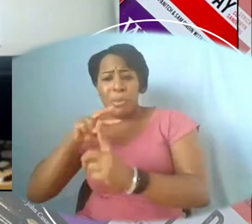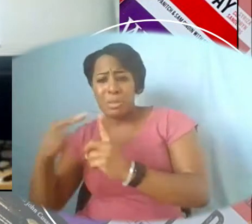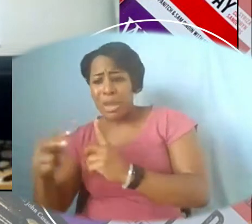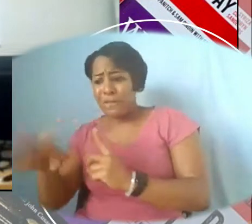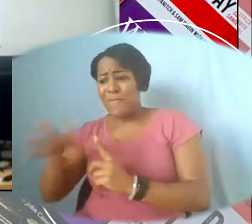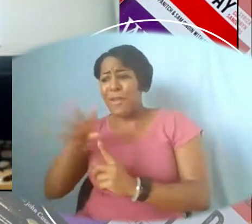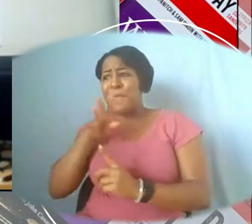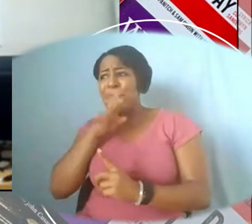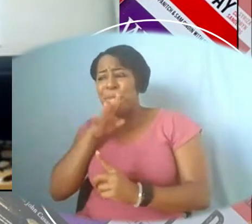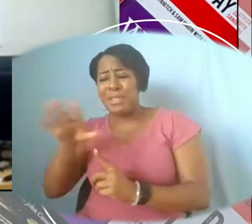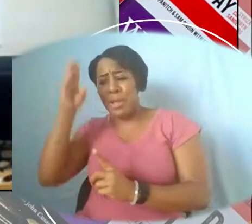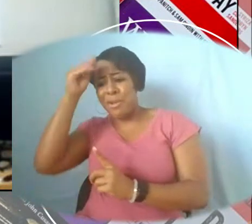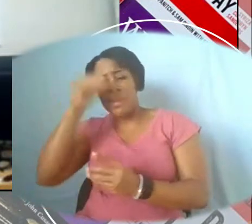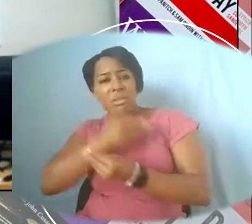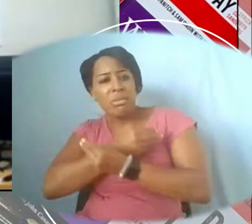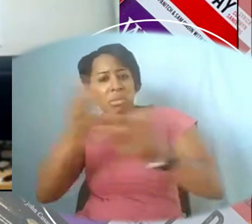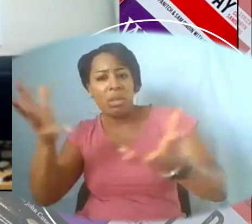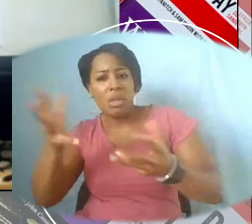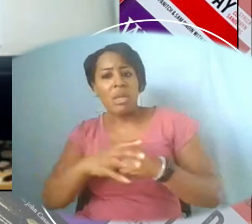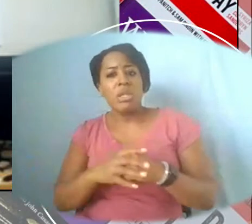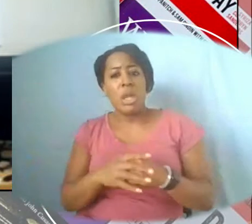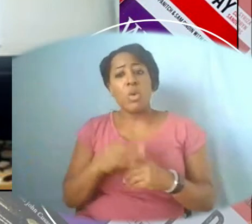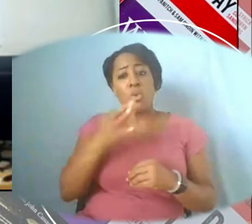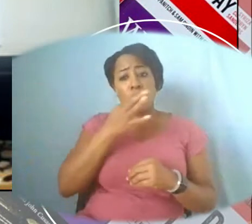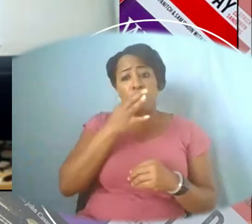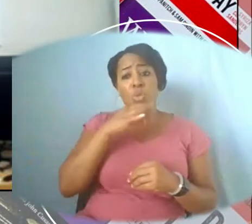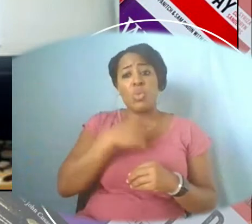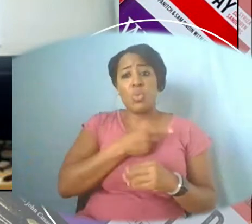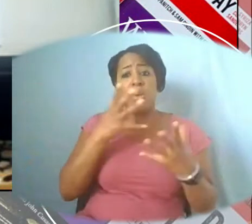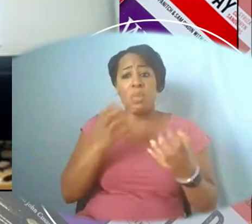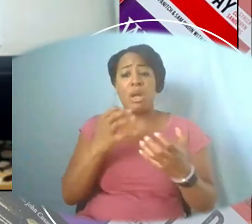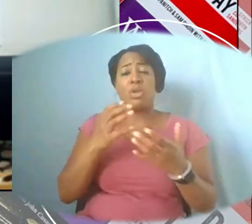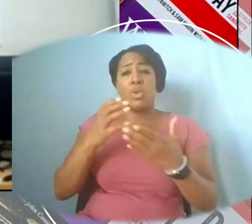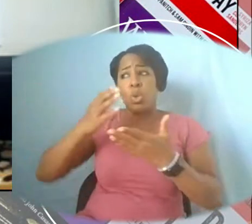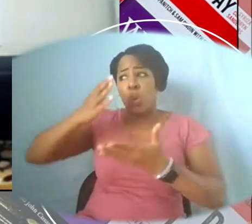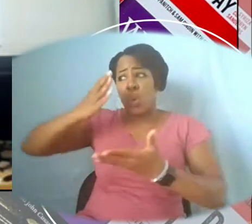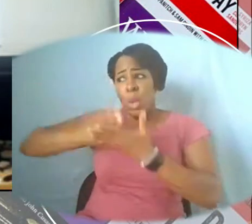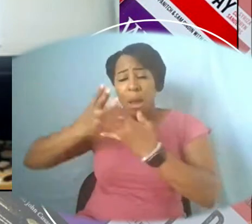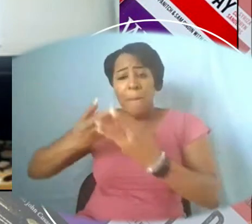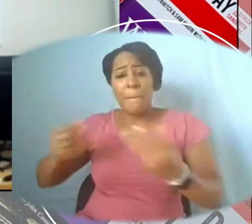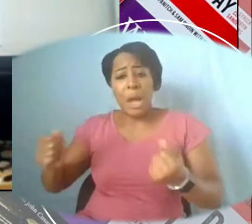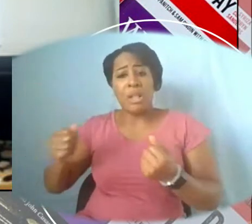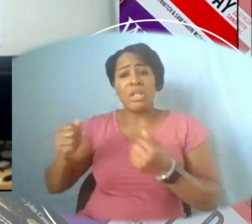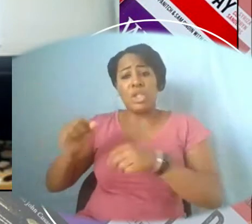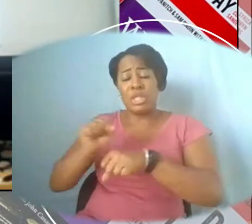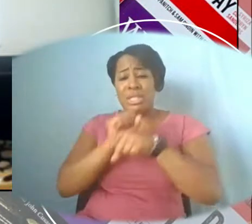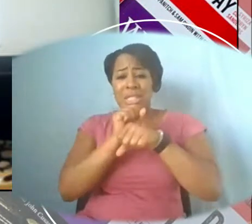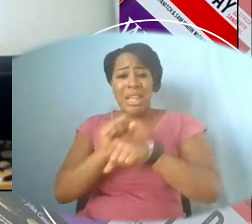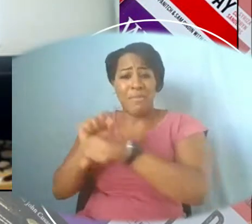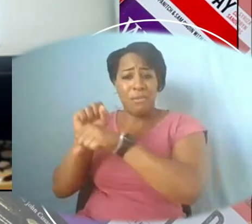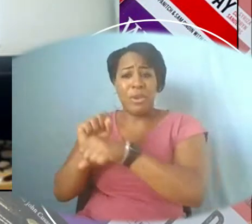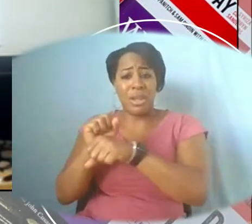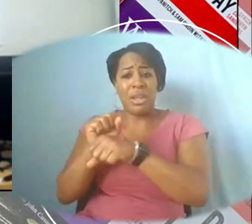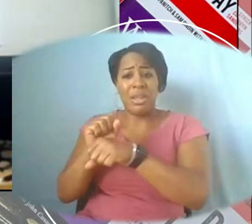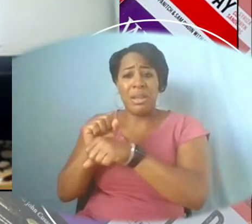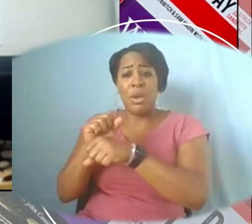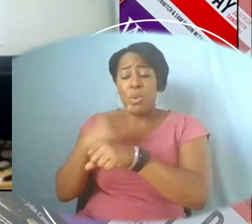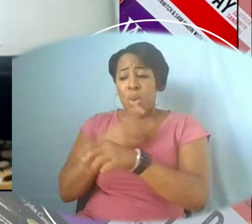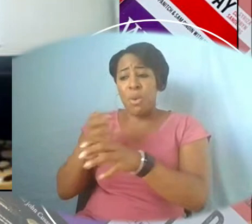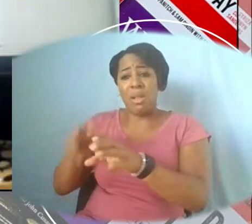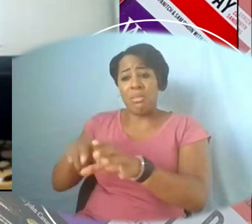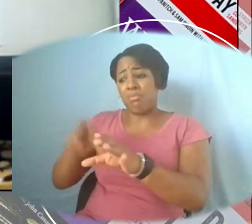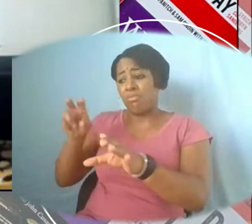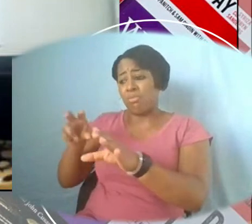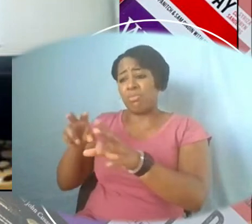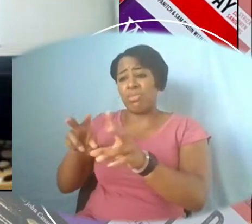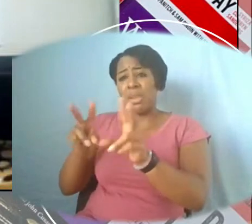be about abolishing slavery and involuntary servitude out of our Constitution. In 2020, how can we say as a nation,